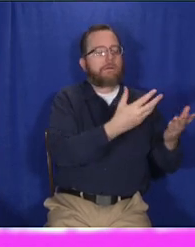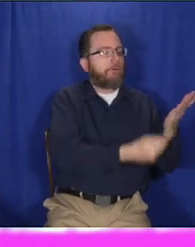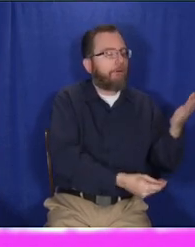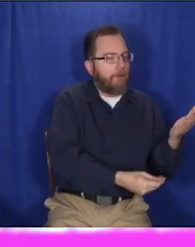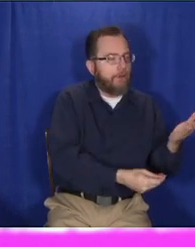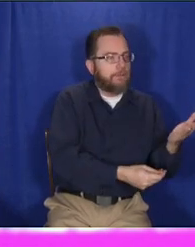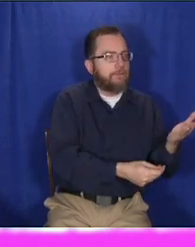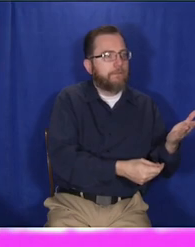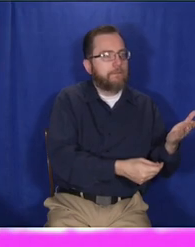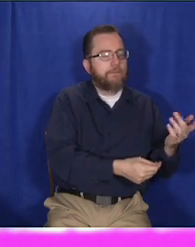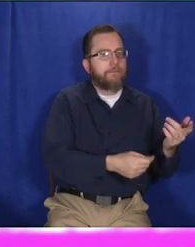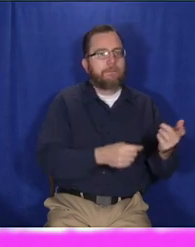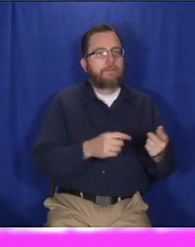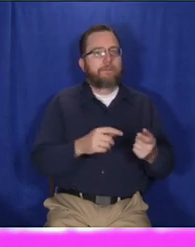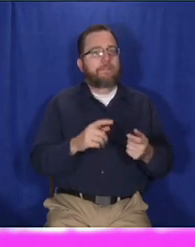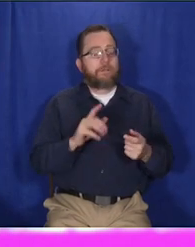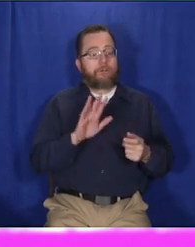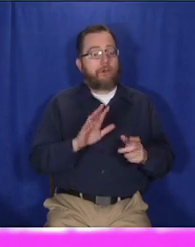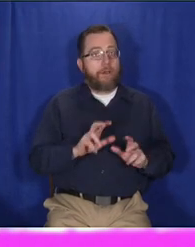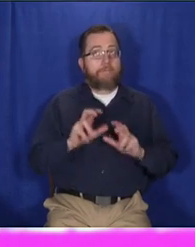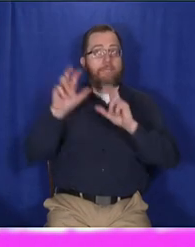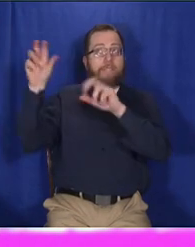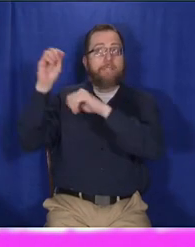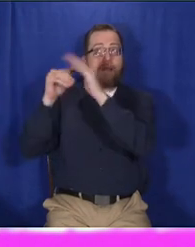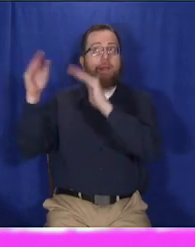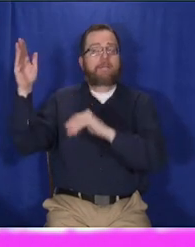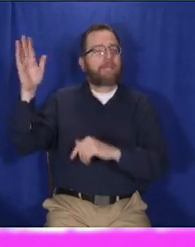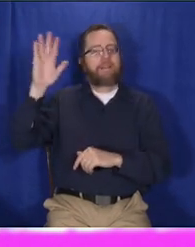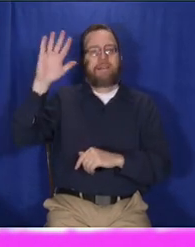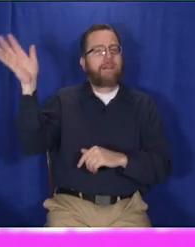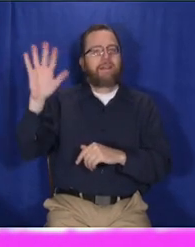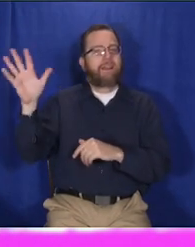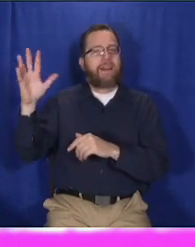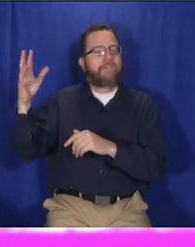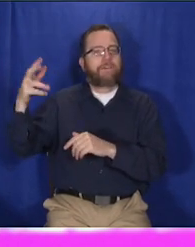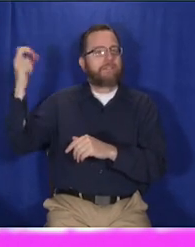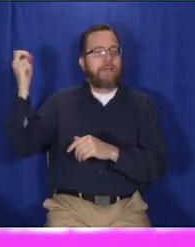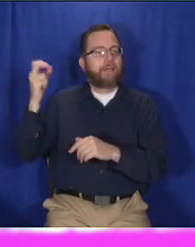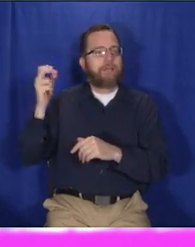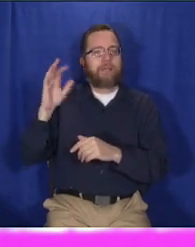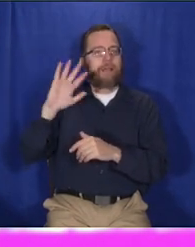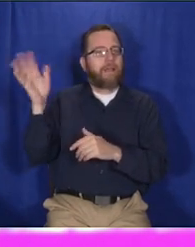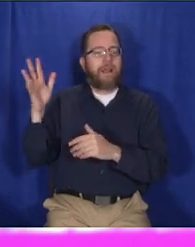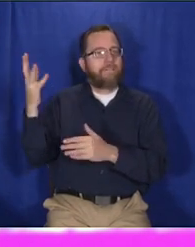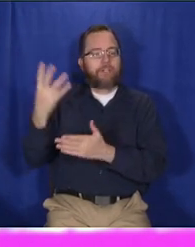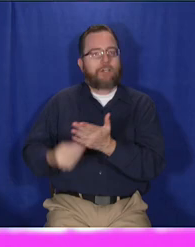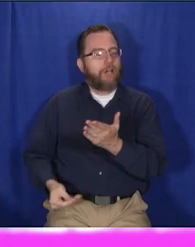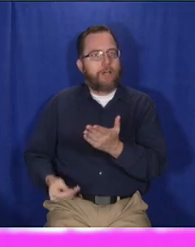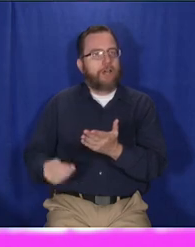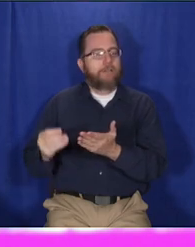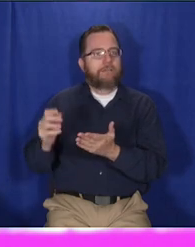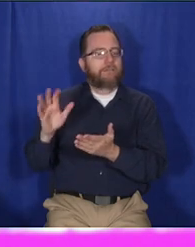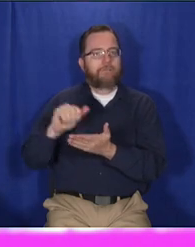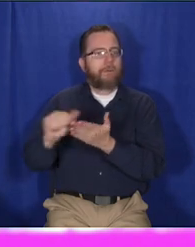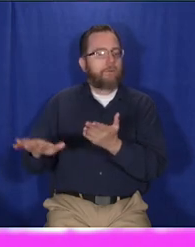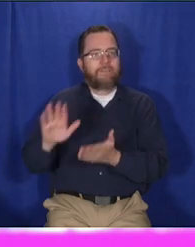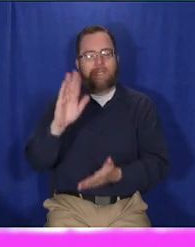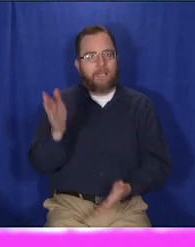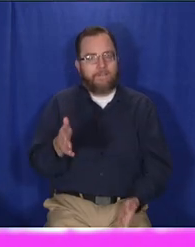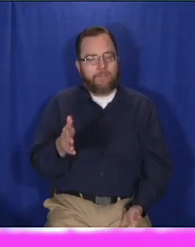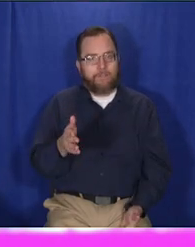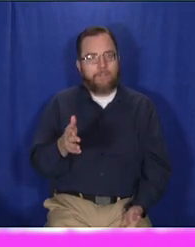to Timothy, 1 Timothy 6:18 and 19, he tells Timothy to teach believers to be rich in good works.